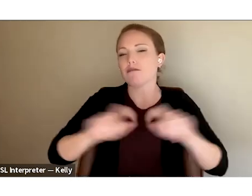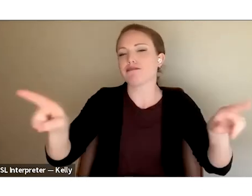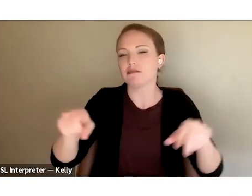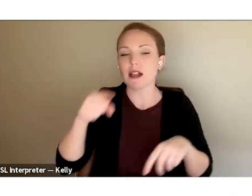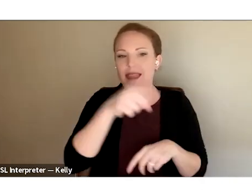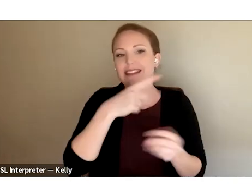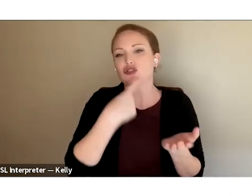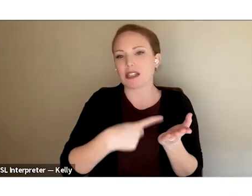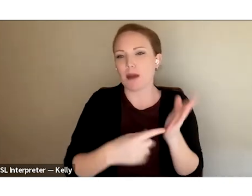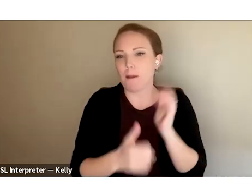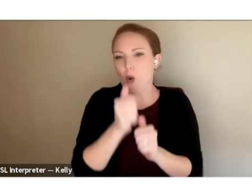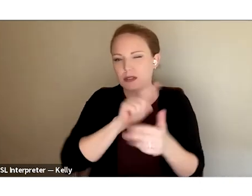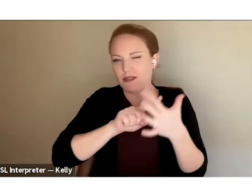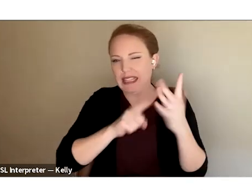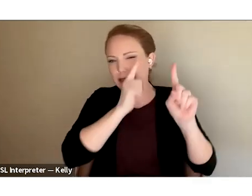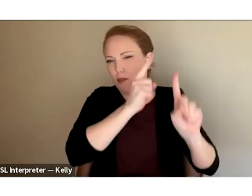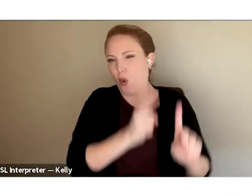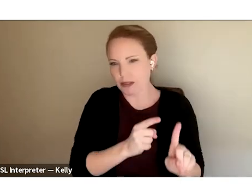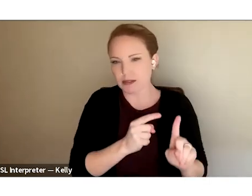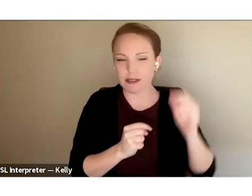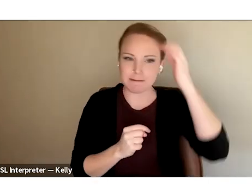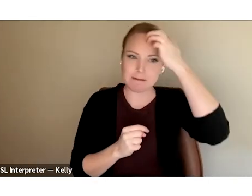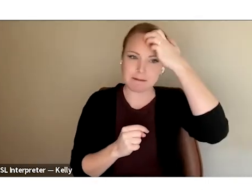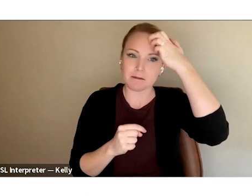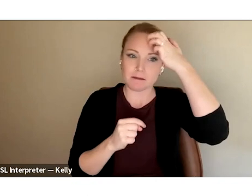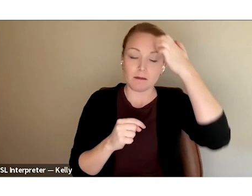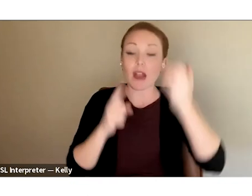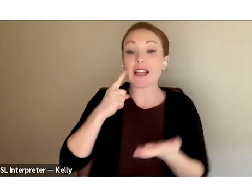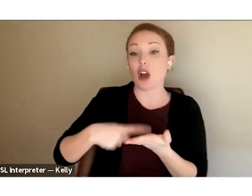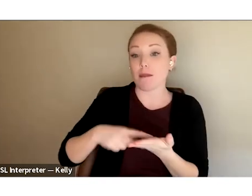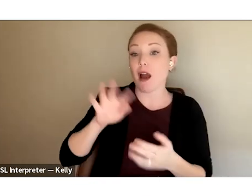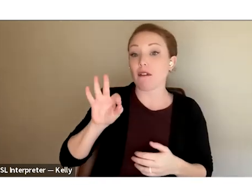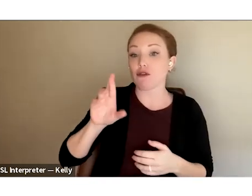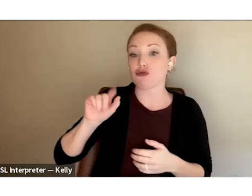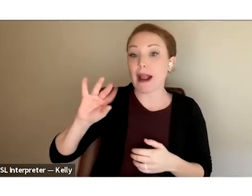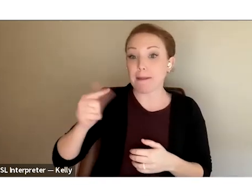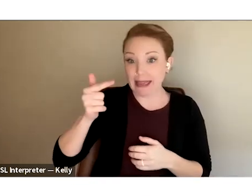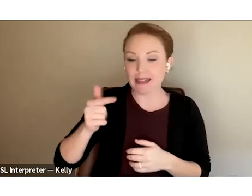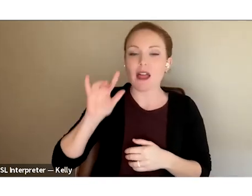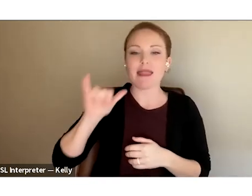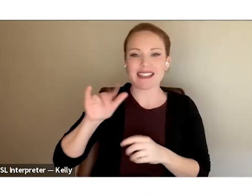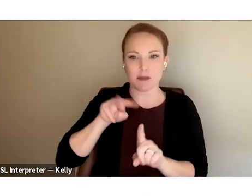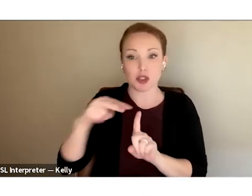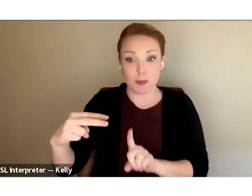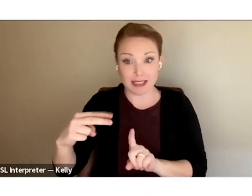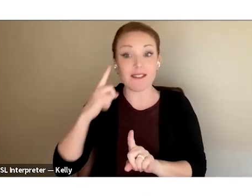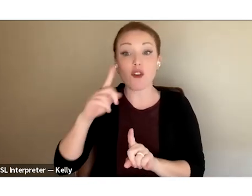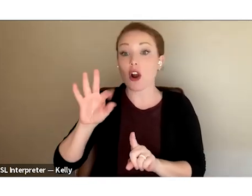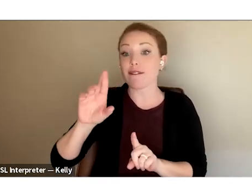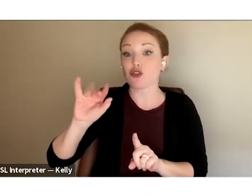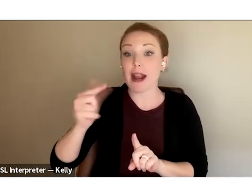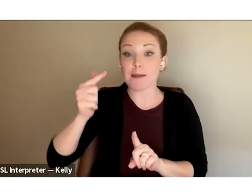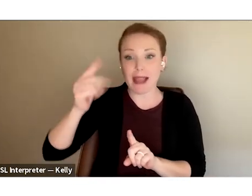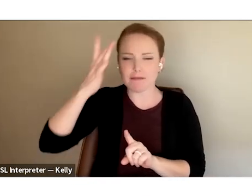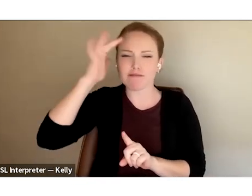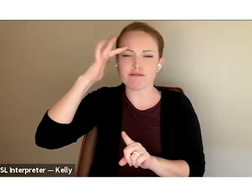components. I go into framing from the perspective of framing scholars, and I think it's fascinating.